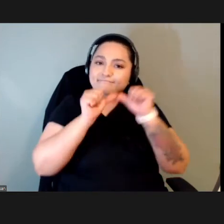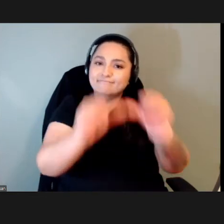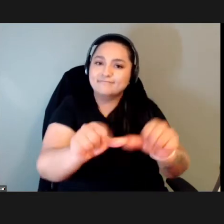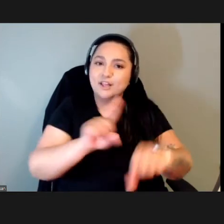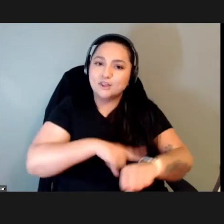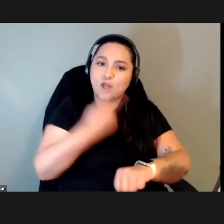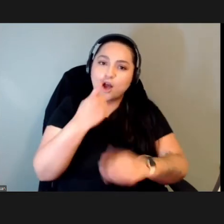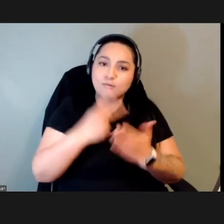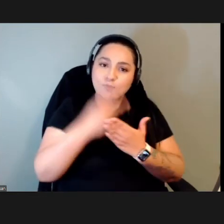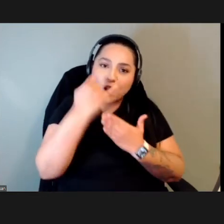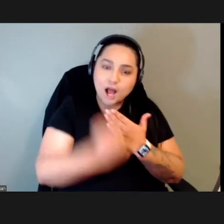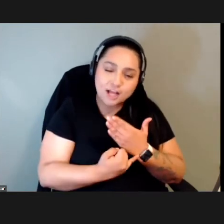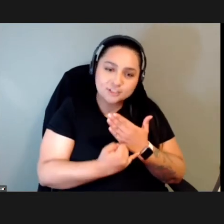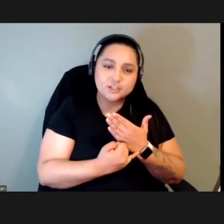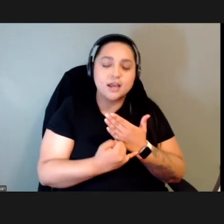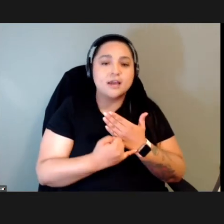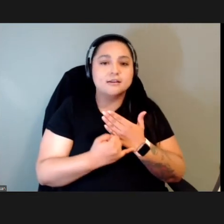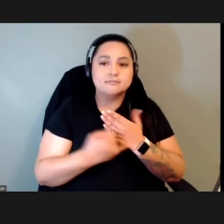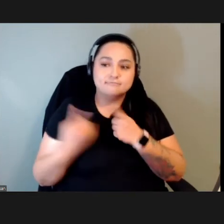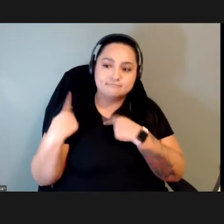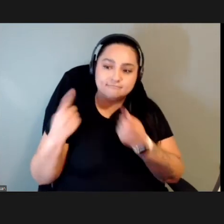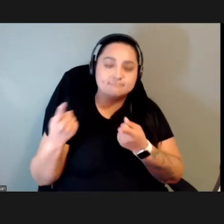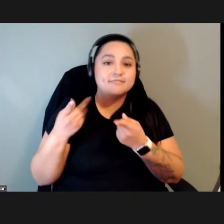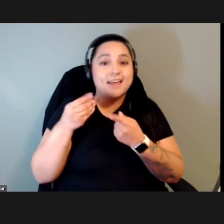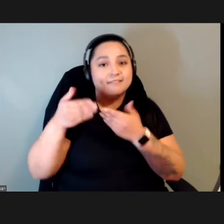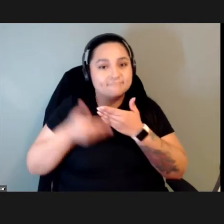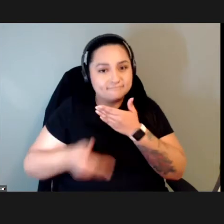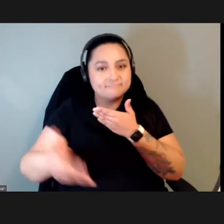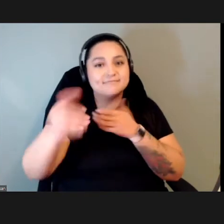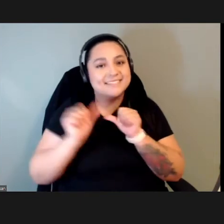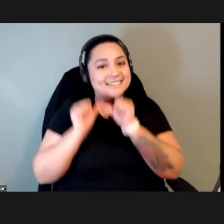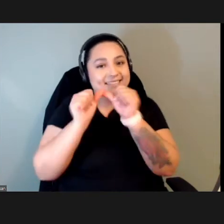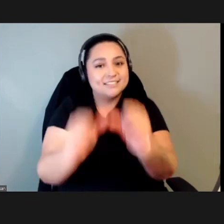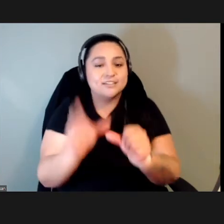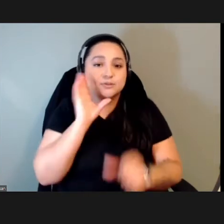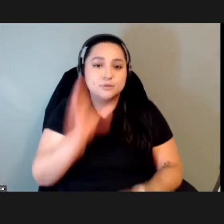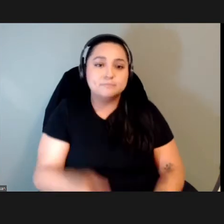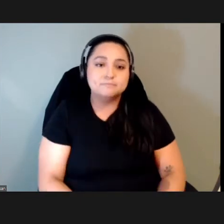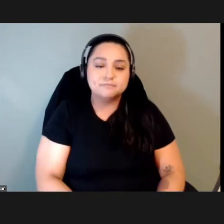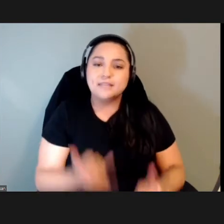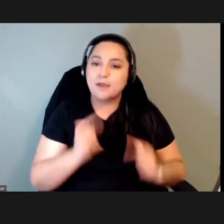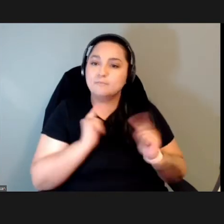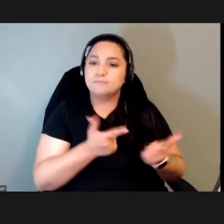many generations to come. I'll pass it back to Marina now.